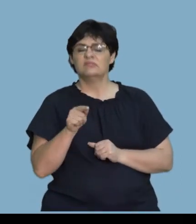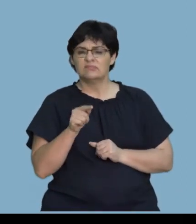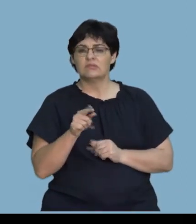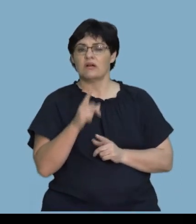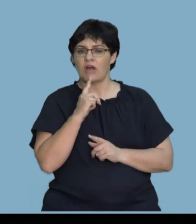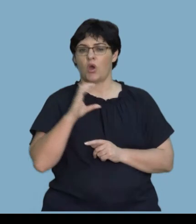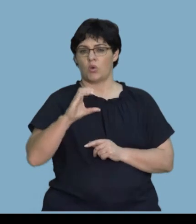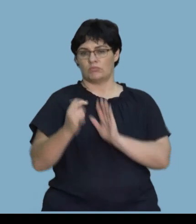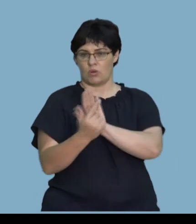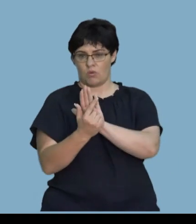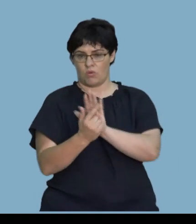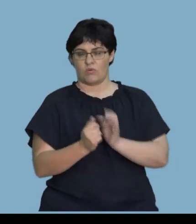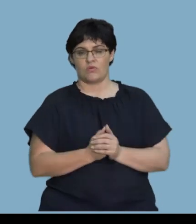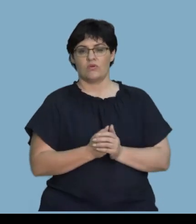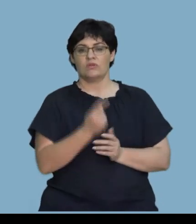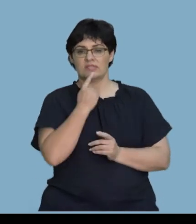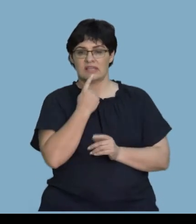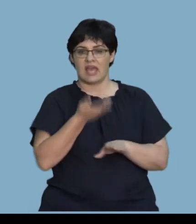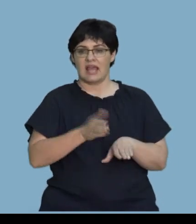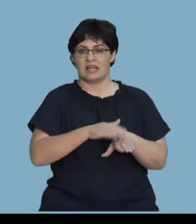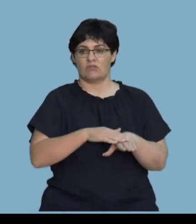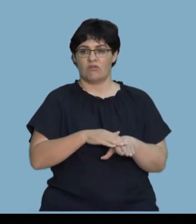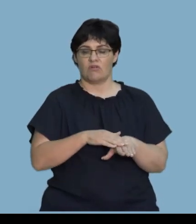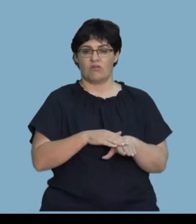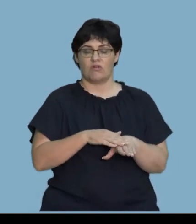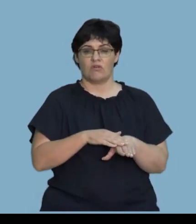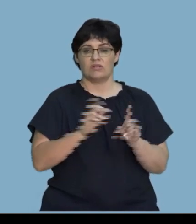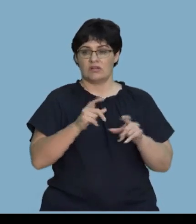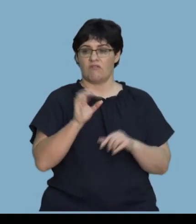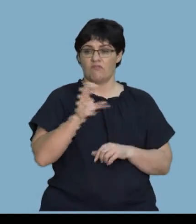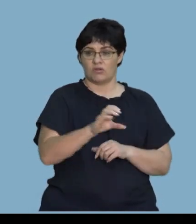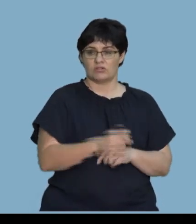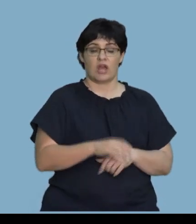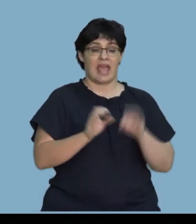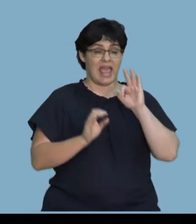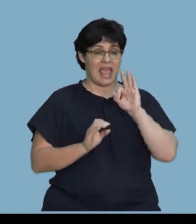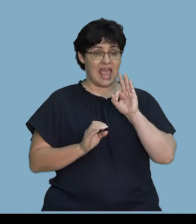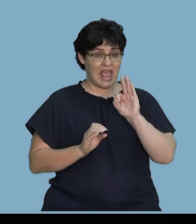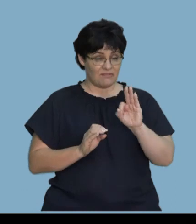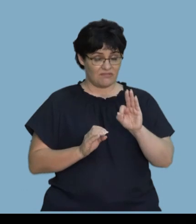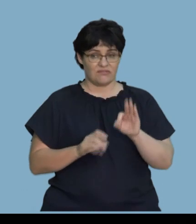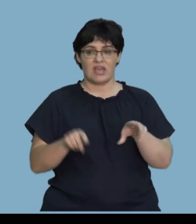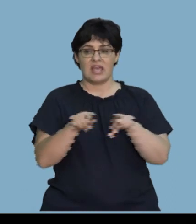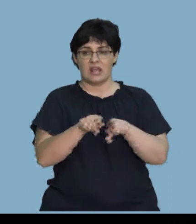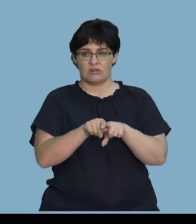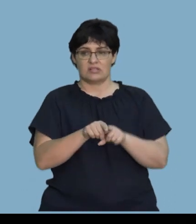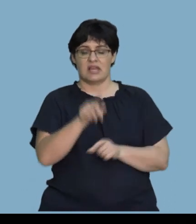law, so which says the electrostatic force is equals to K, which is the constant, okay,